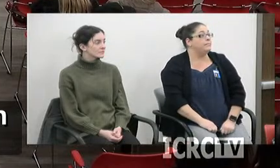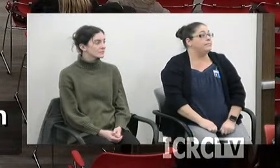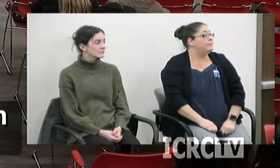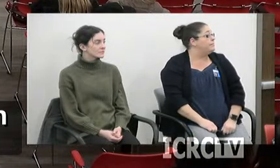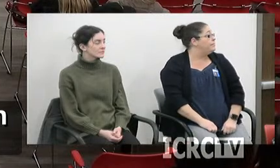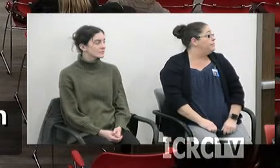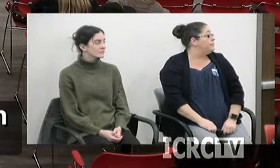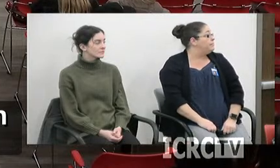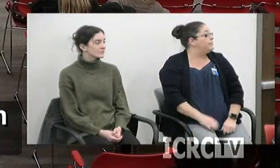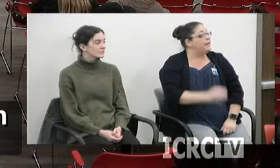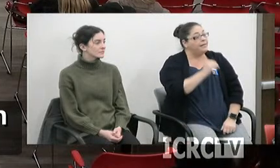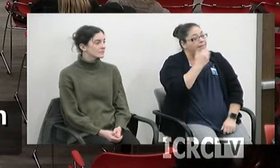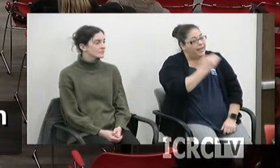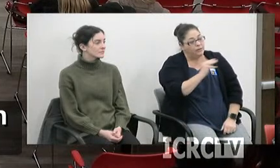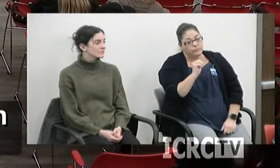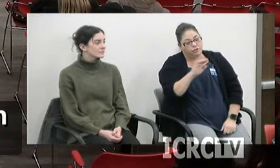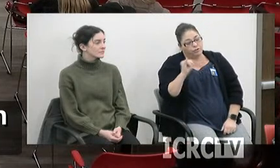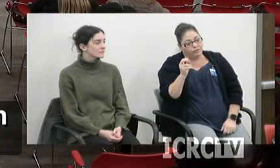Okay. Thank you, Mr. Johnson.